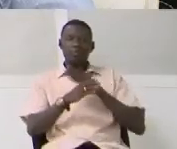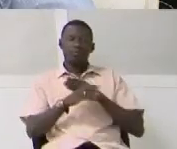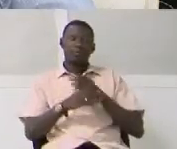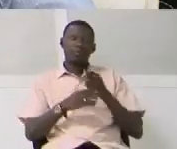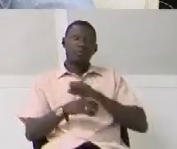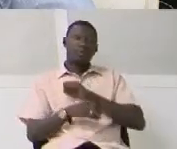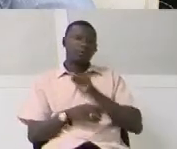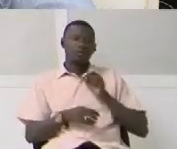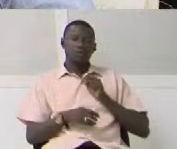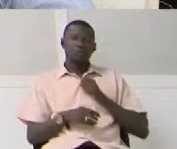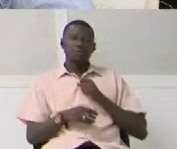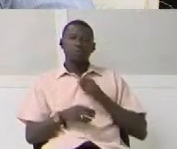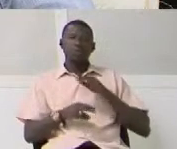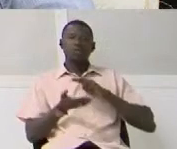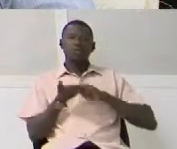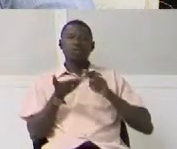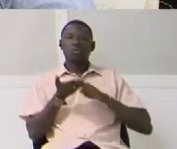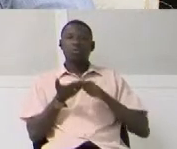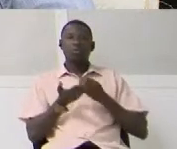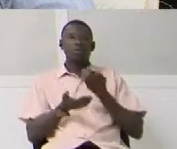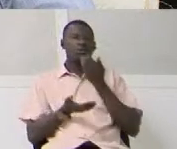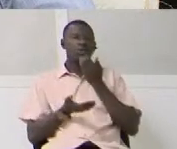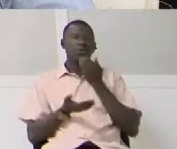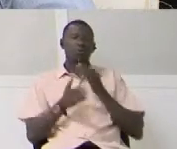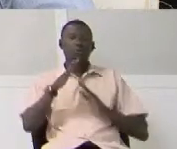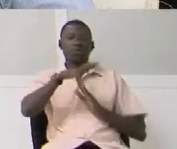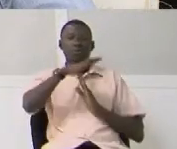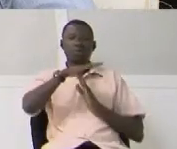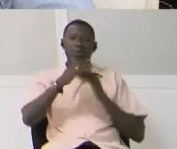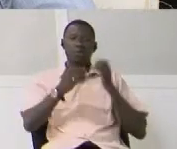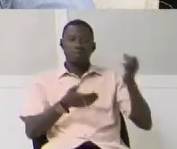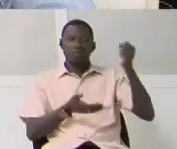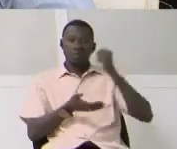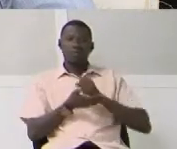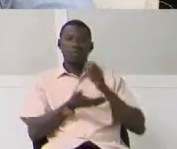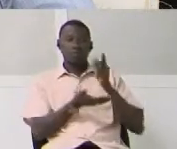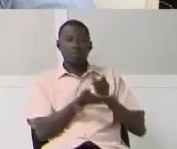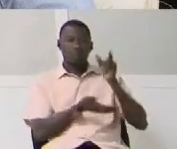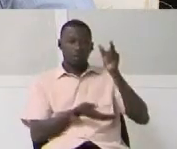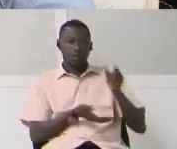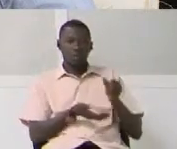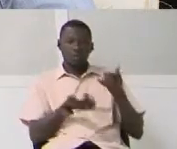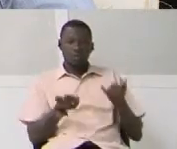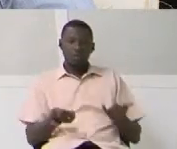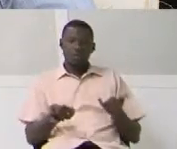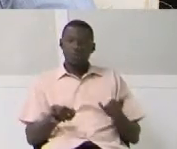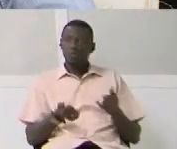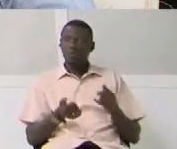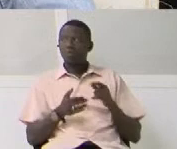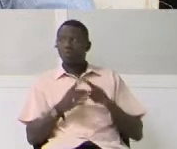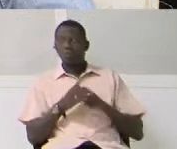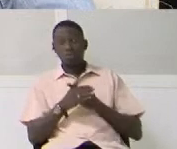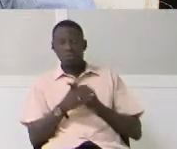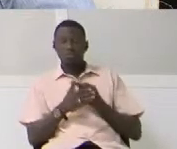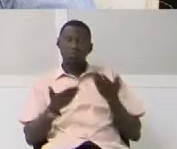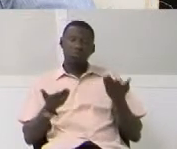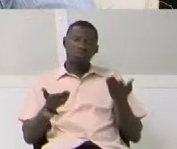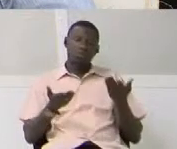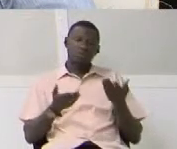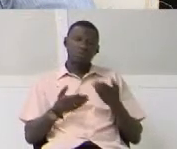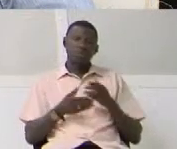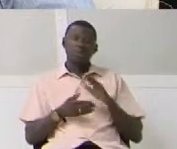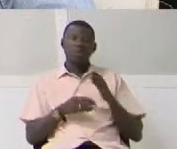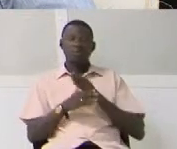45 minutes before our normal lunch break. Are you bringing a witness now? It's 45 minutes and before we take the